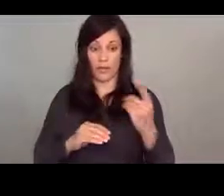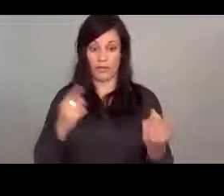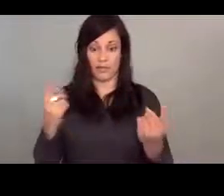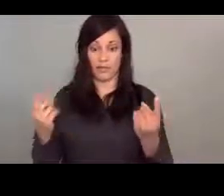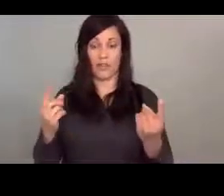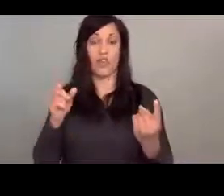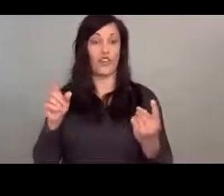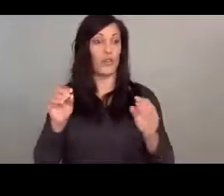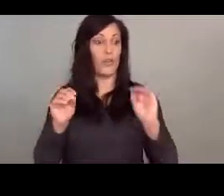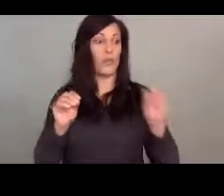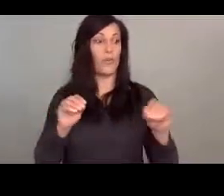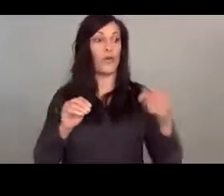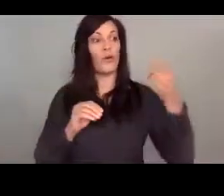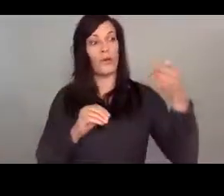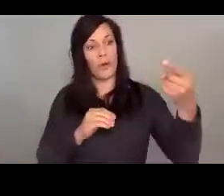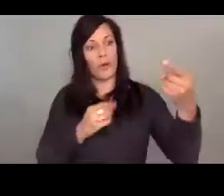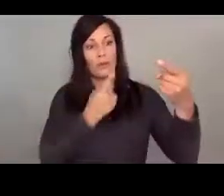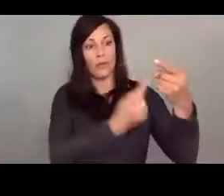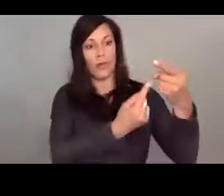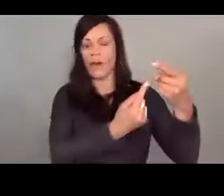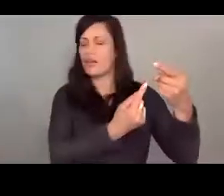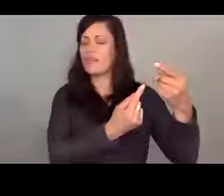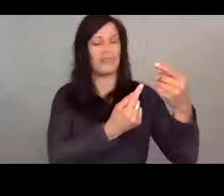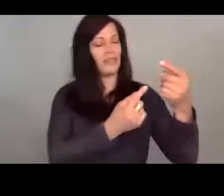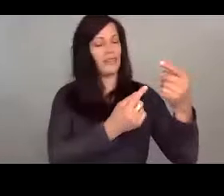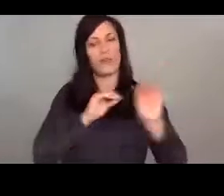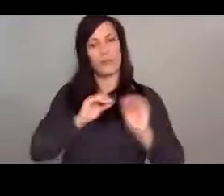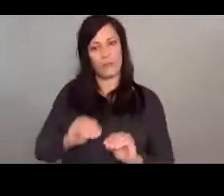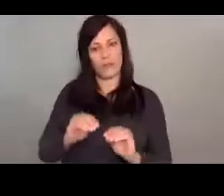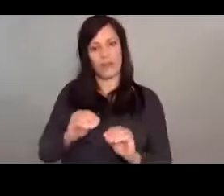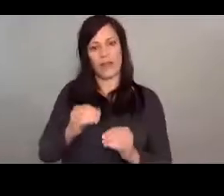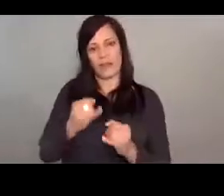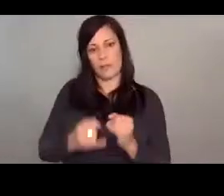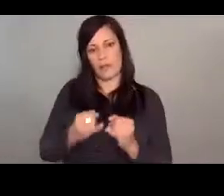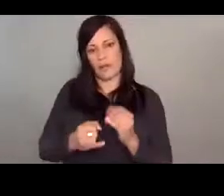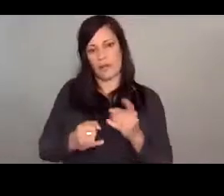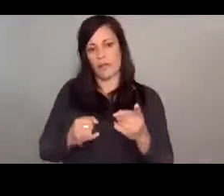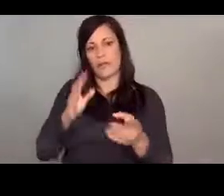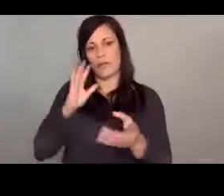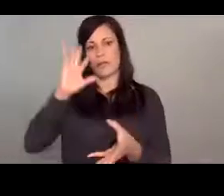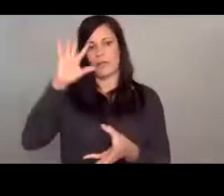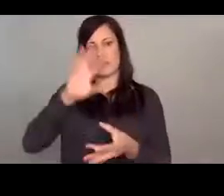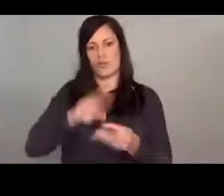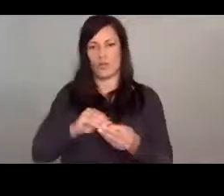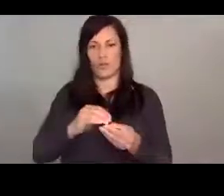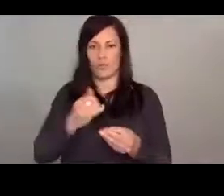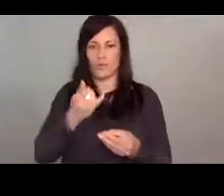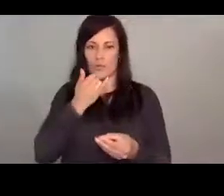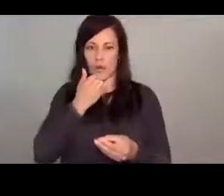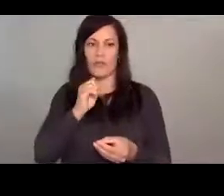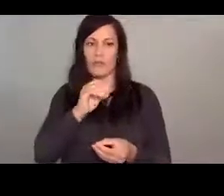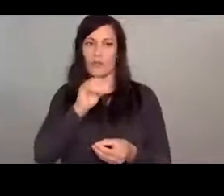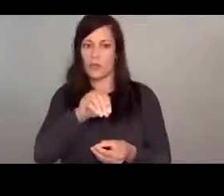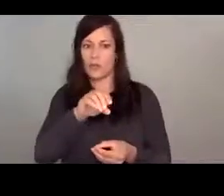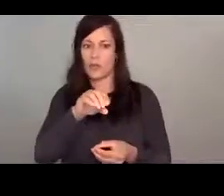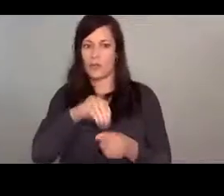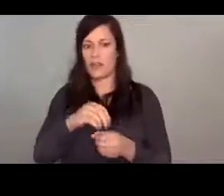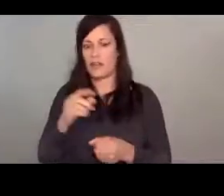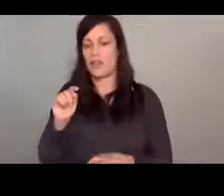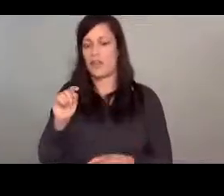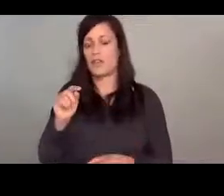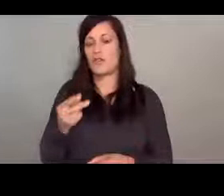categories because it will give you the wrong number at the bottom as it auto-populates. Put them in this category.